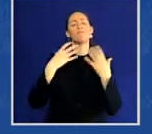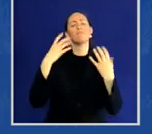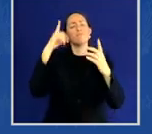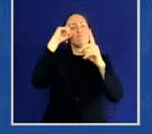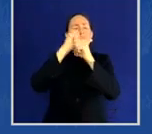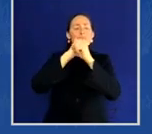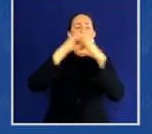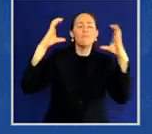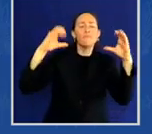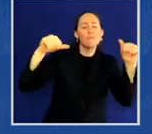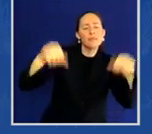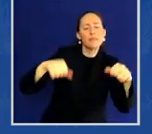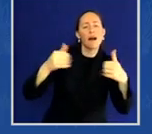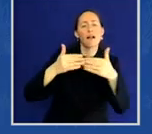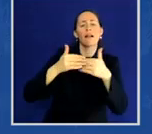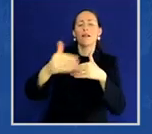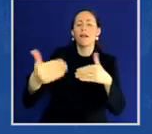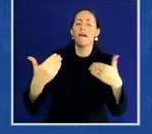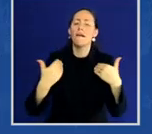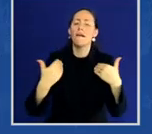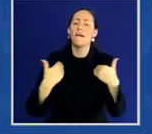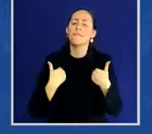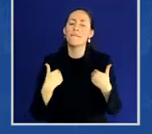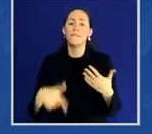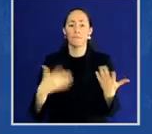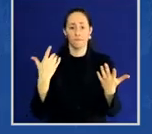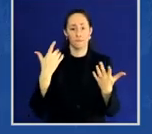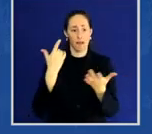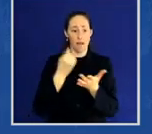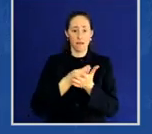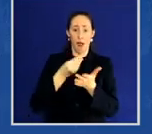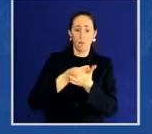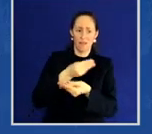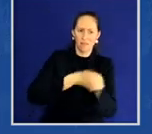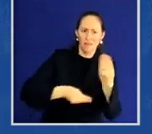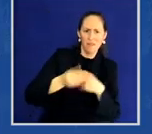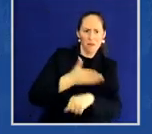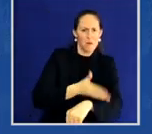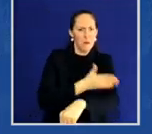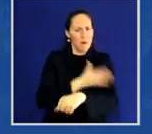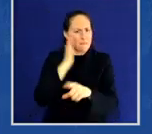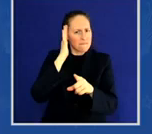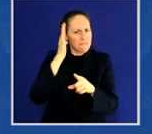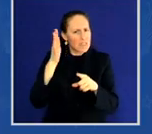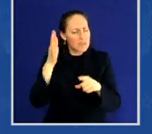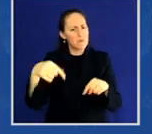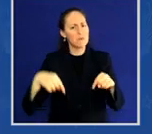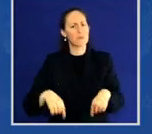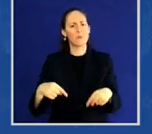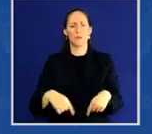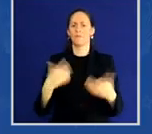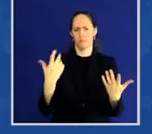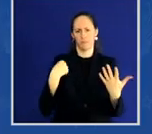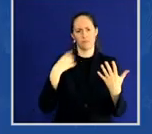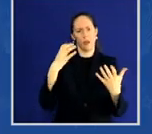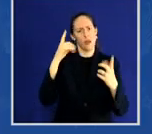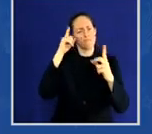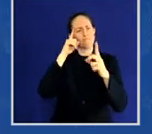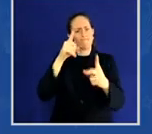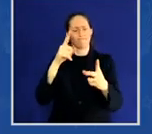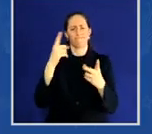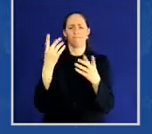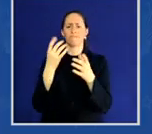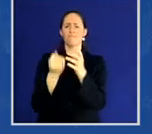economy of the future and one that we need. Last week, I announced the target of cutting greenhouse gases and gas emissions in half